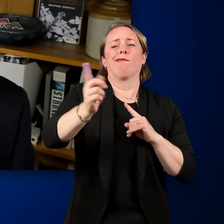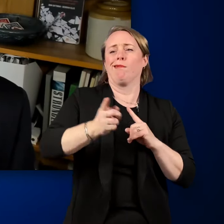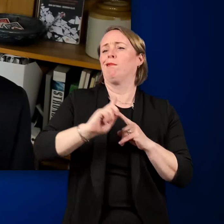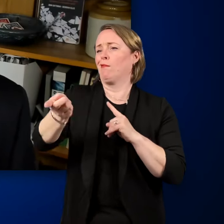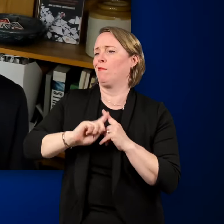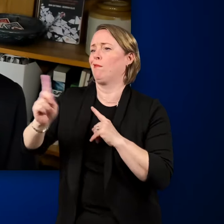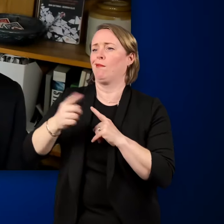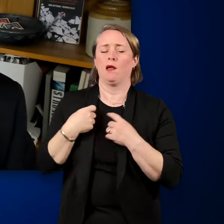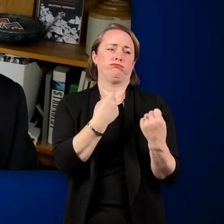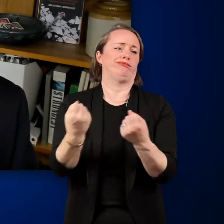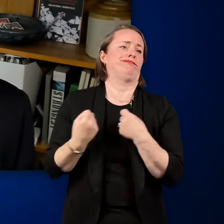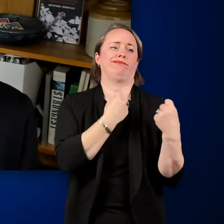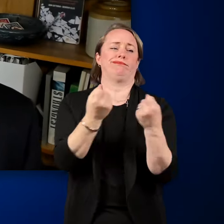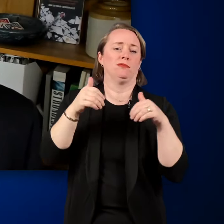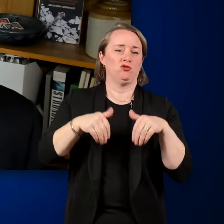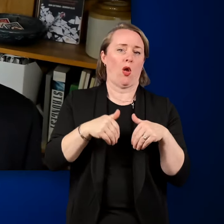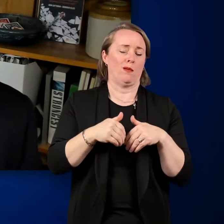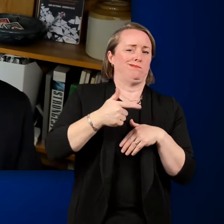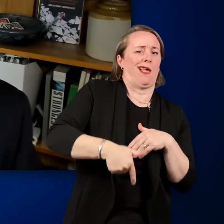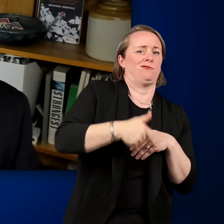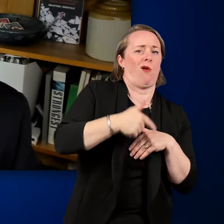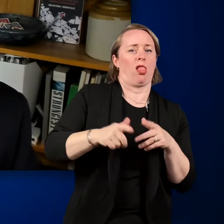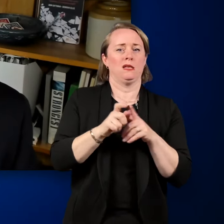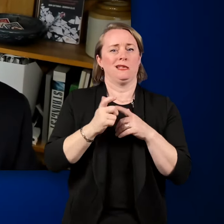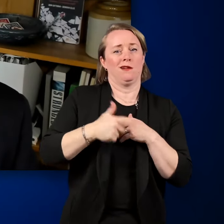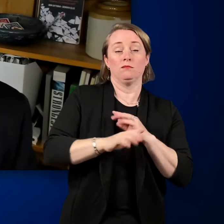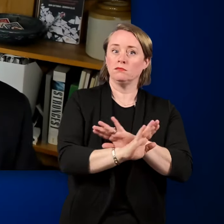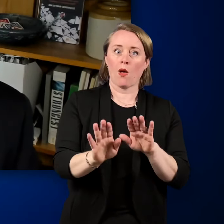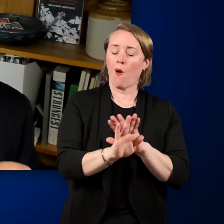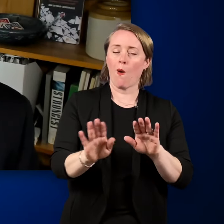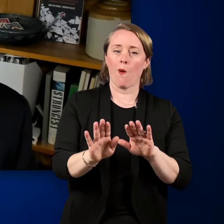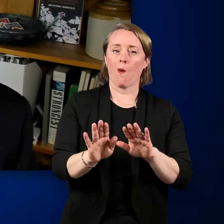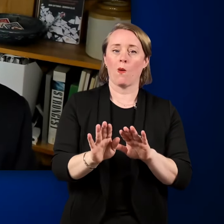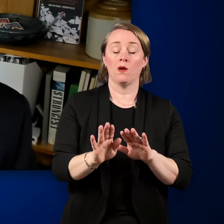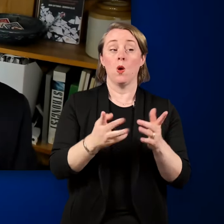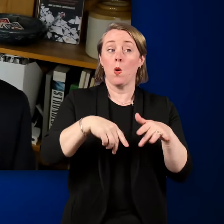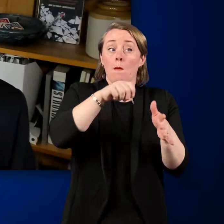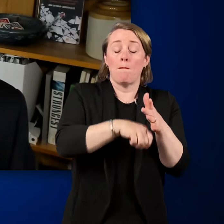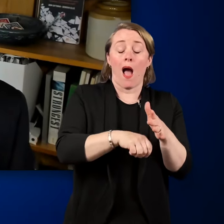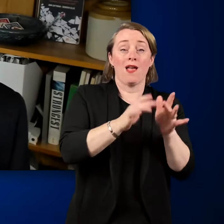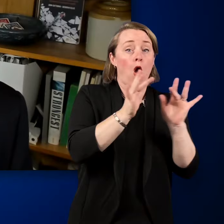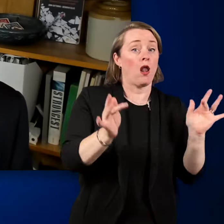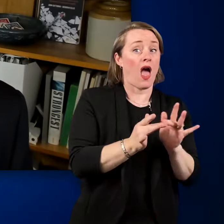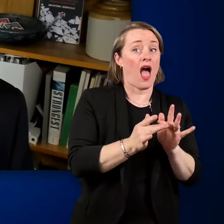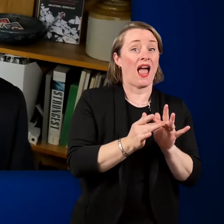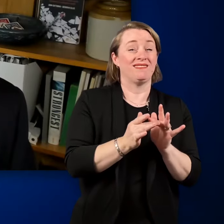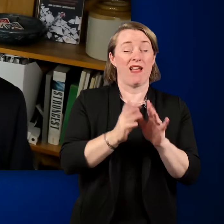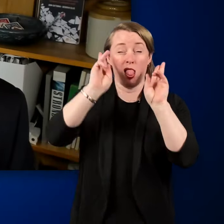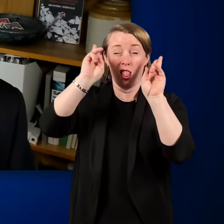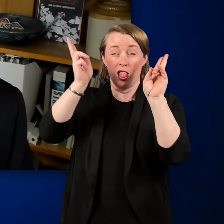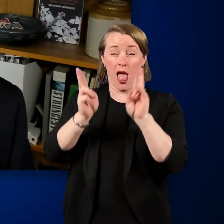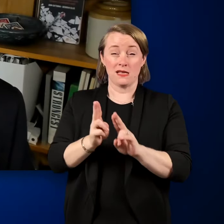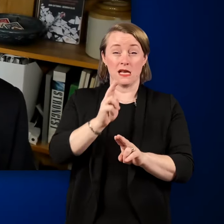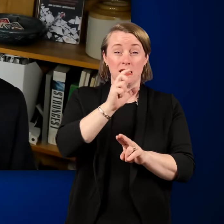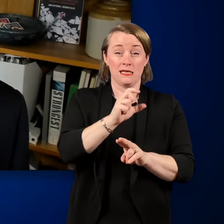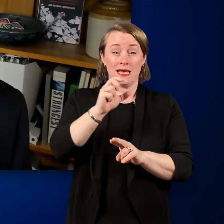your diesel or your petrol car, it's 20 times less CO2 is created if